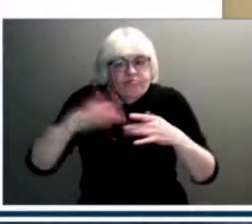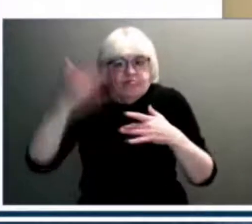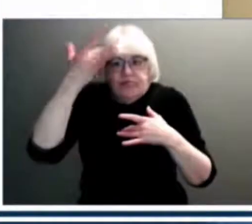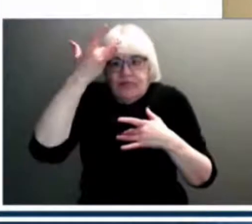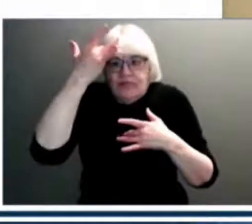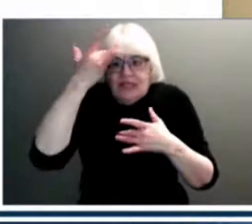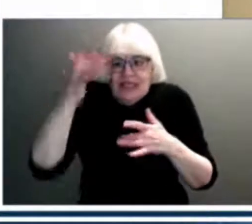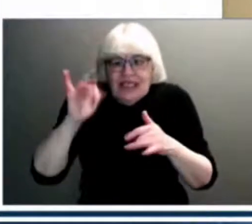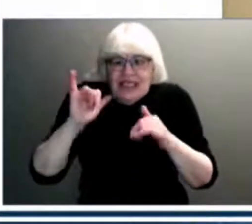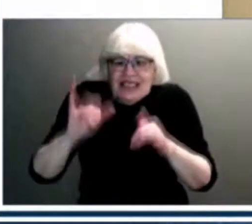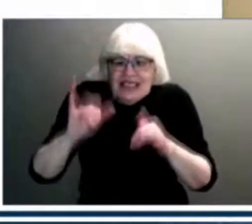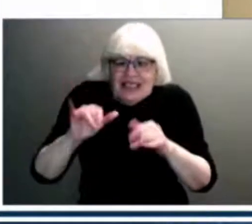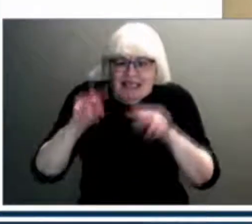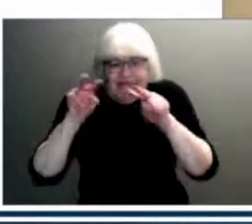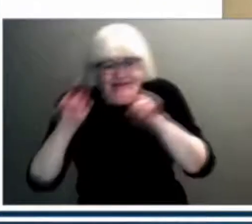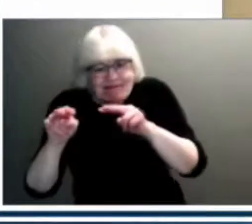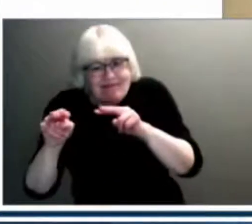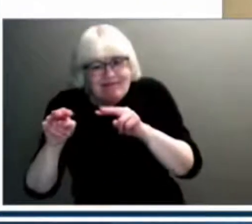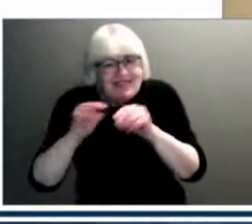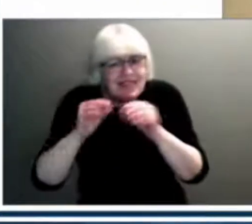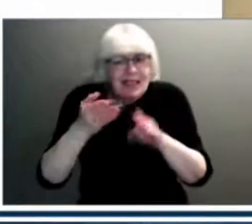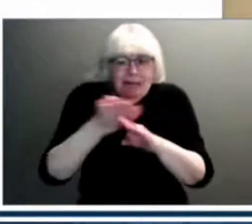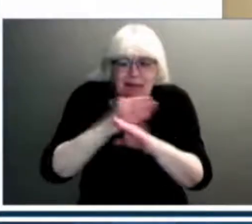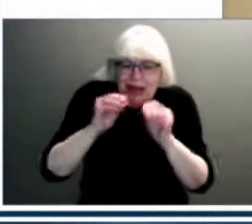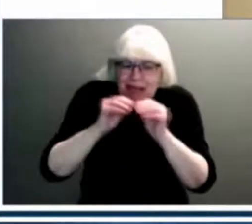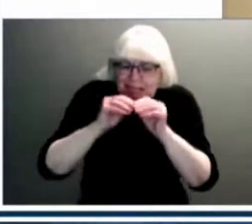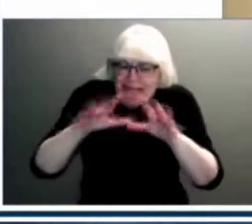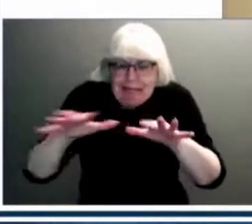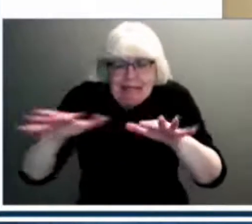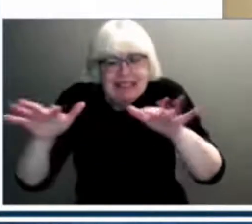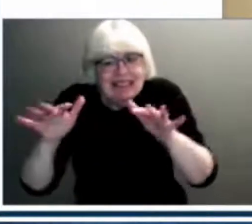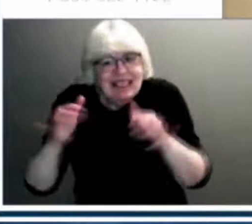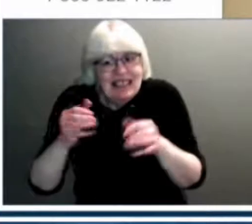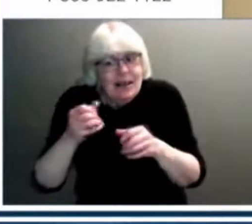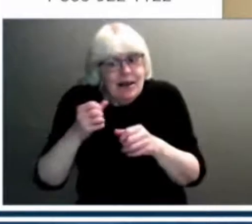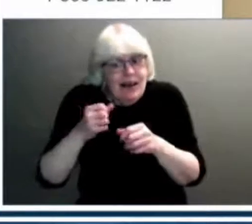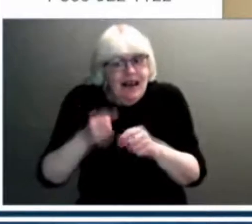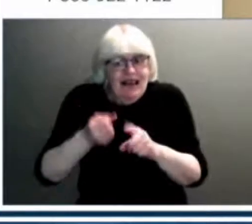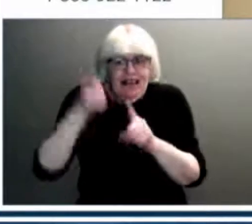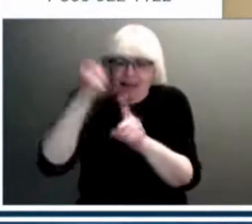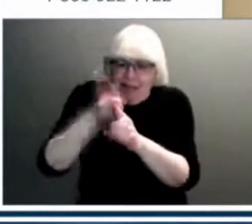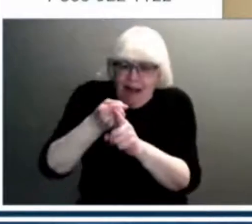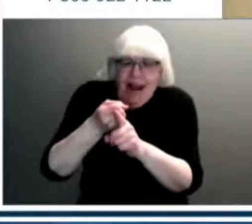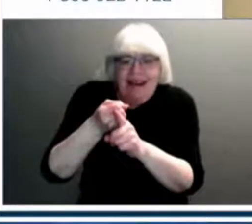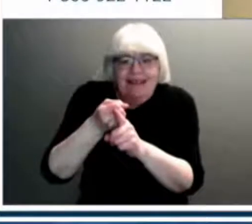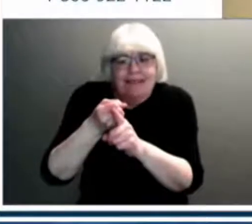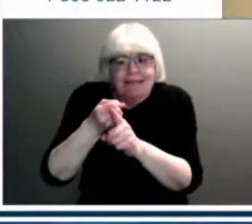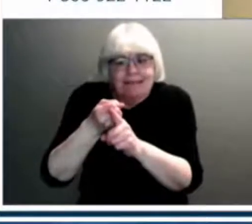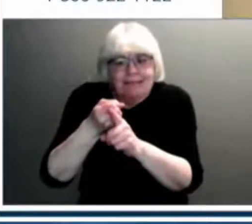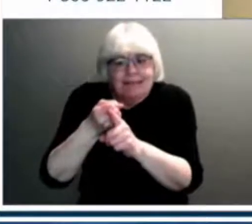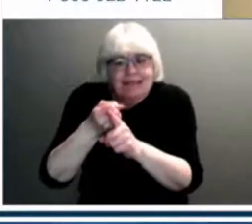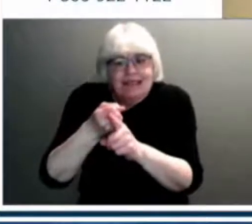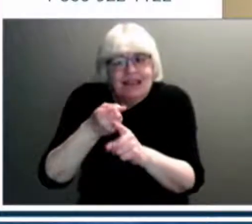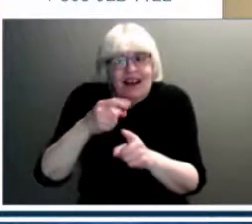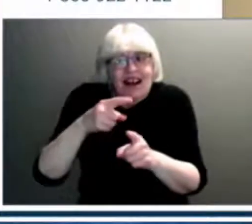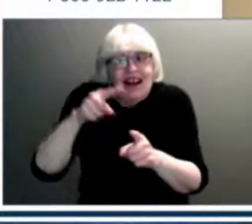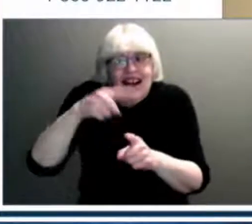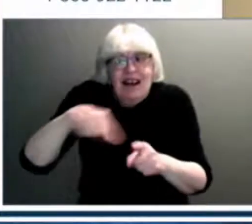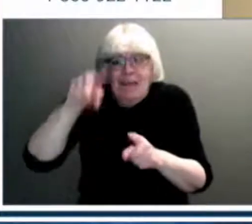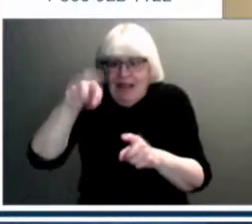The healthcare system impacts of this wave are requiring that entire system to take significant